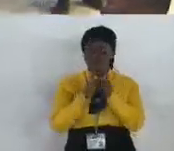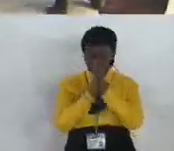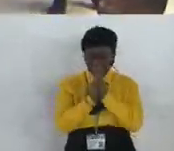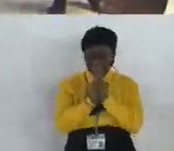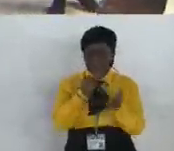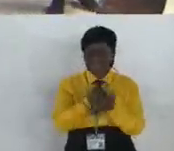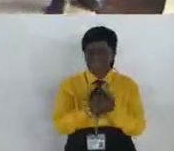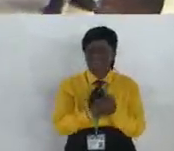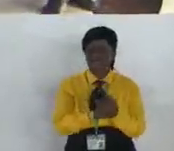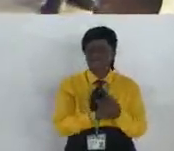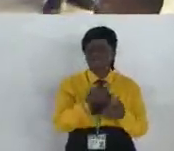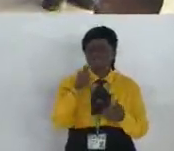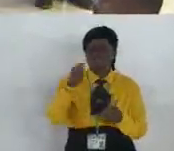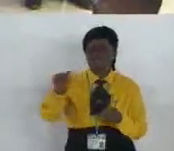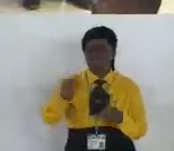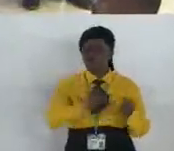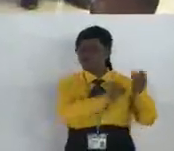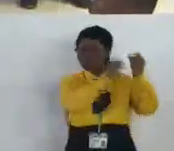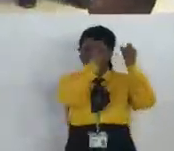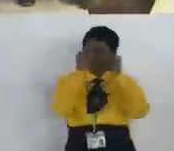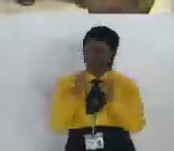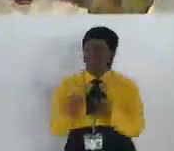will save their souls.